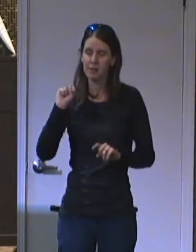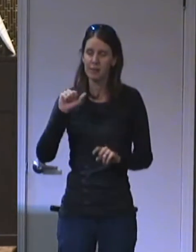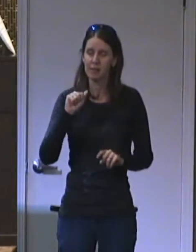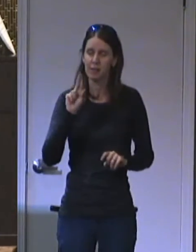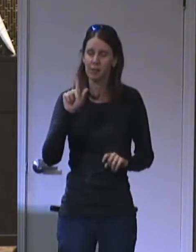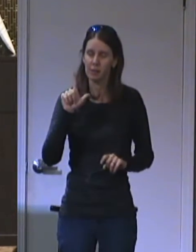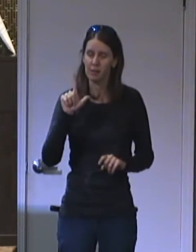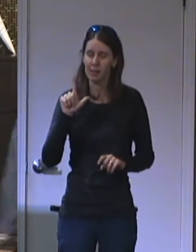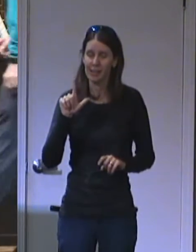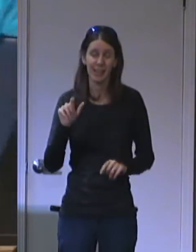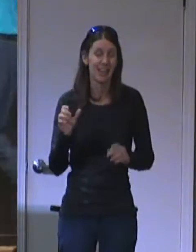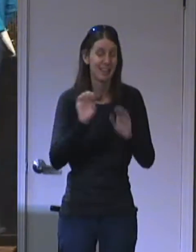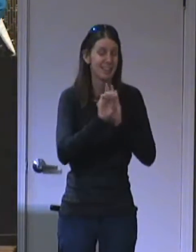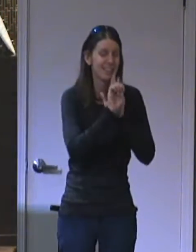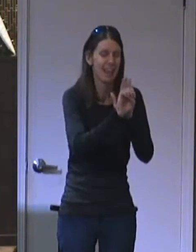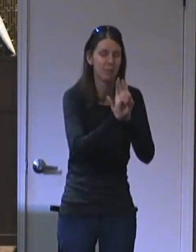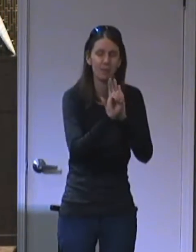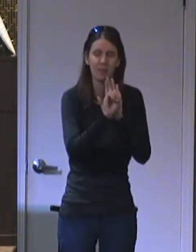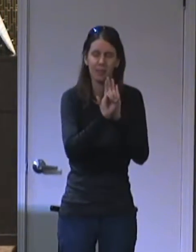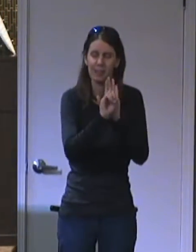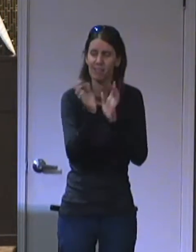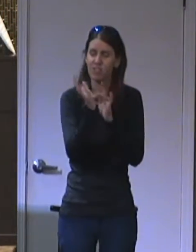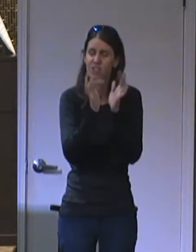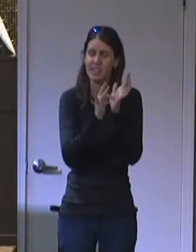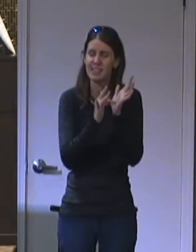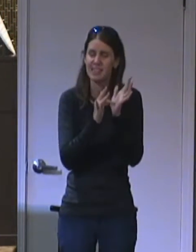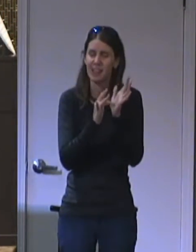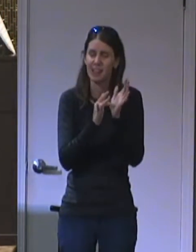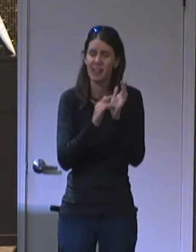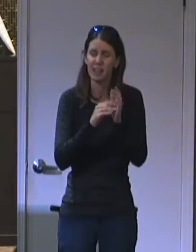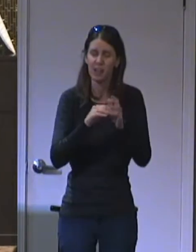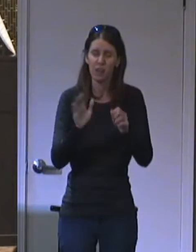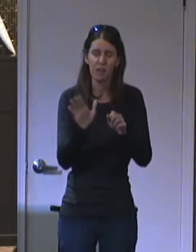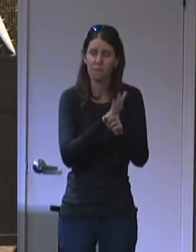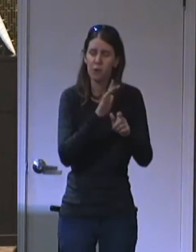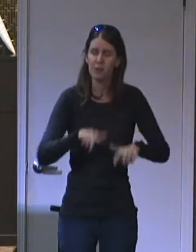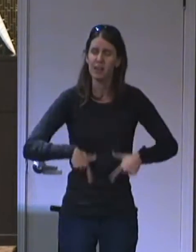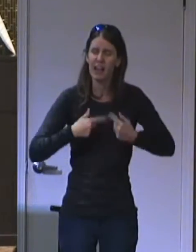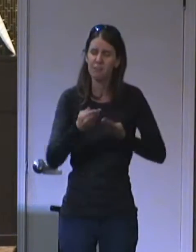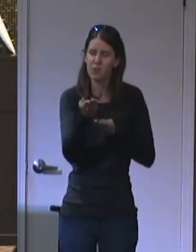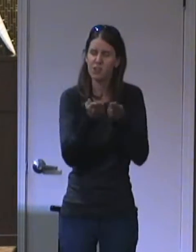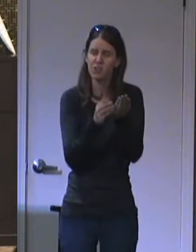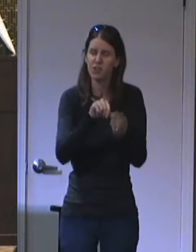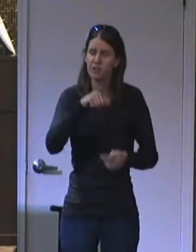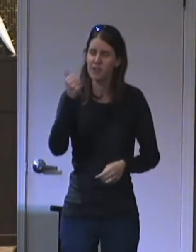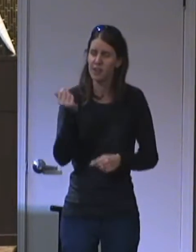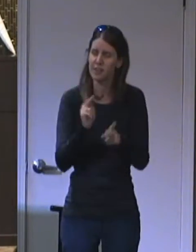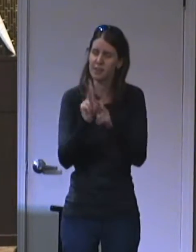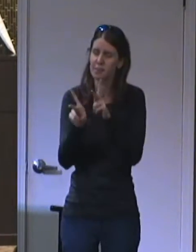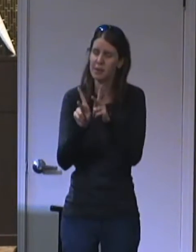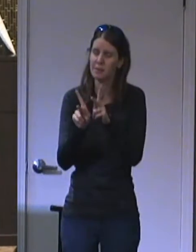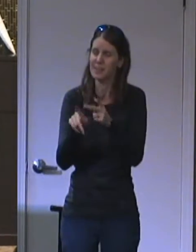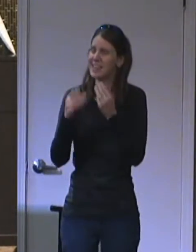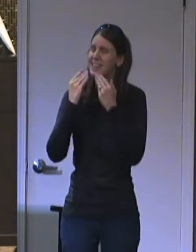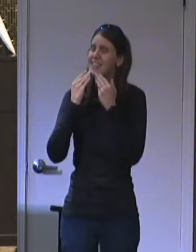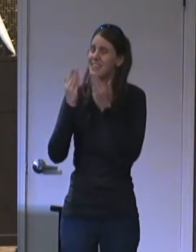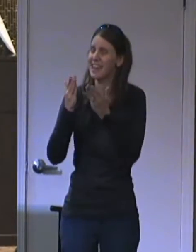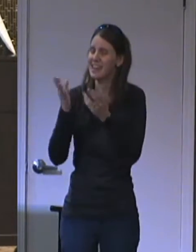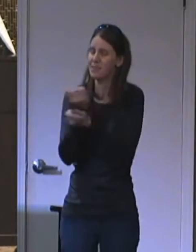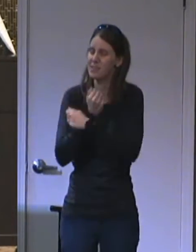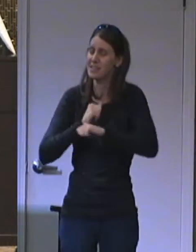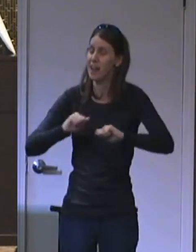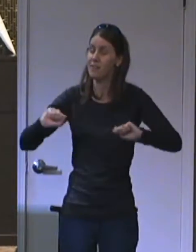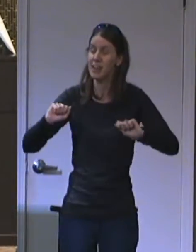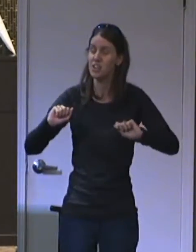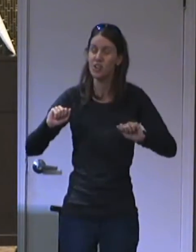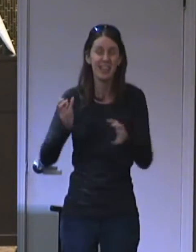who dedicated his entire life on this earth to serving others. We thank you that salvation